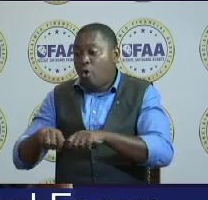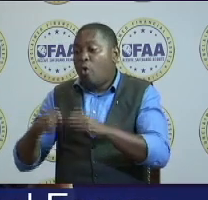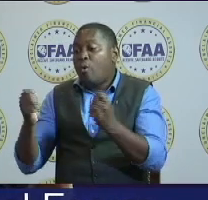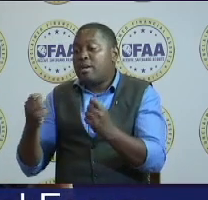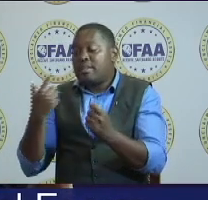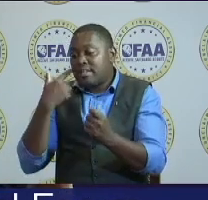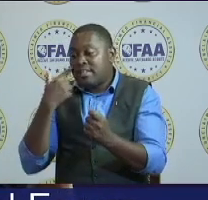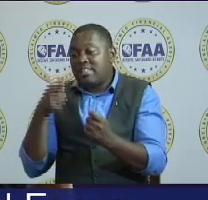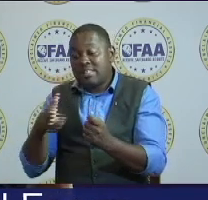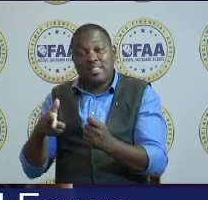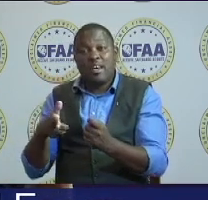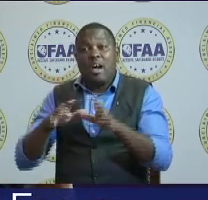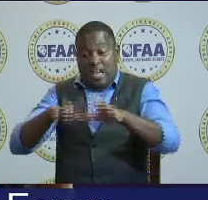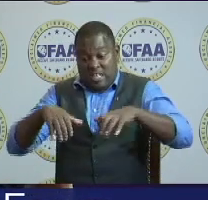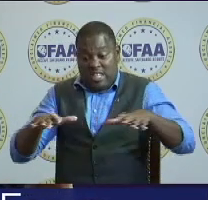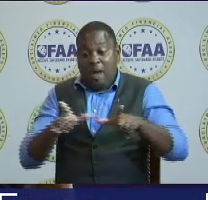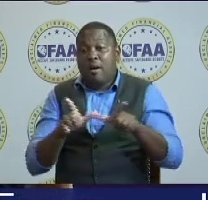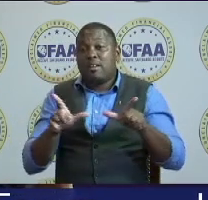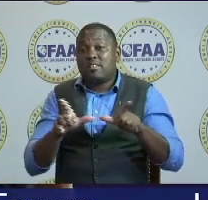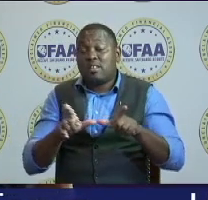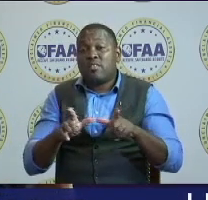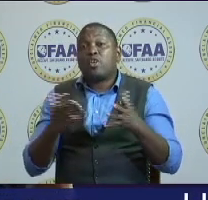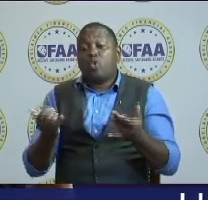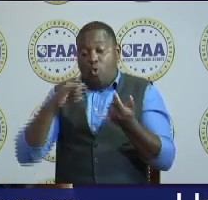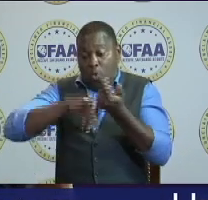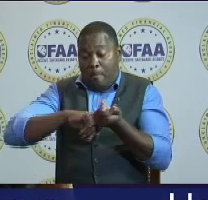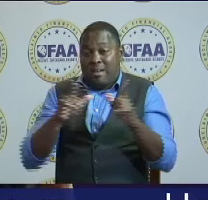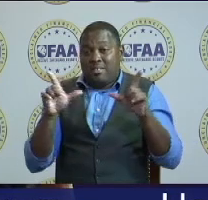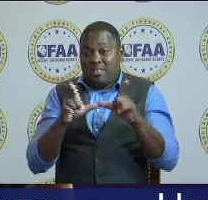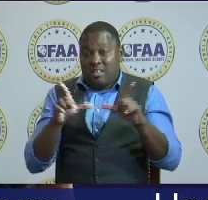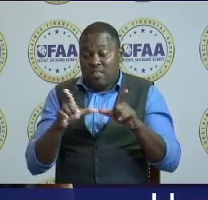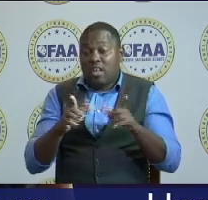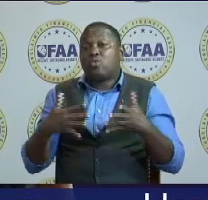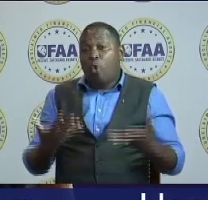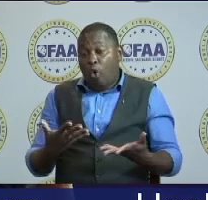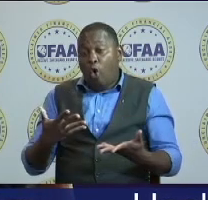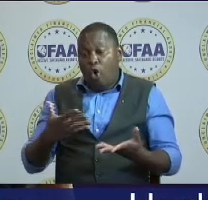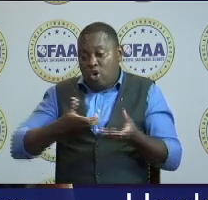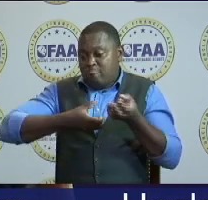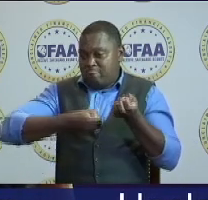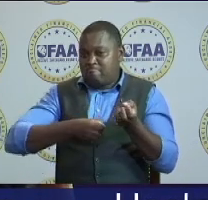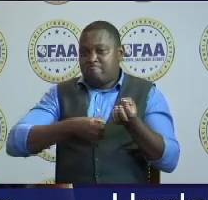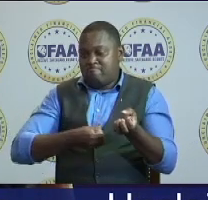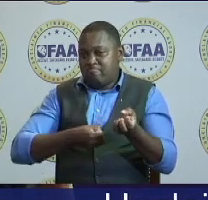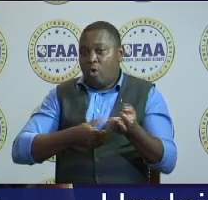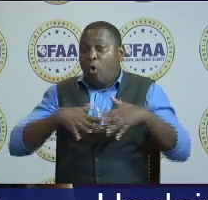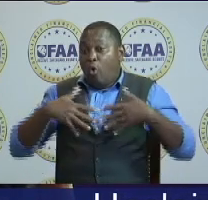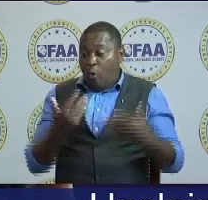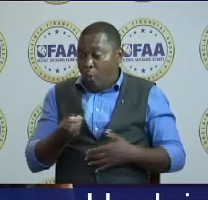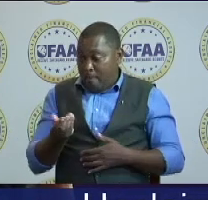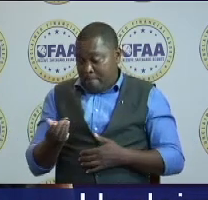deed, there is a marriage certificate or education certificates, then there are some money in that